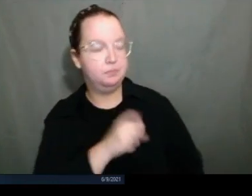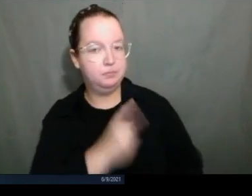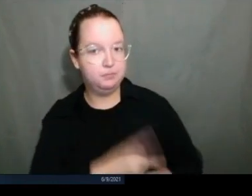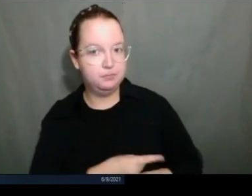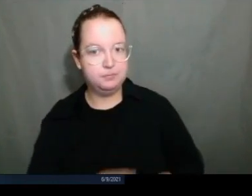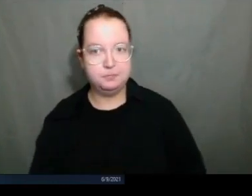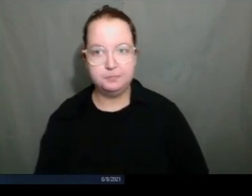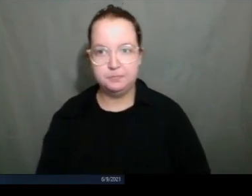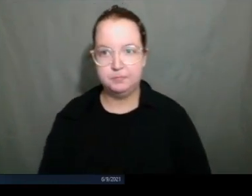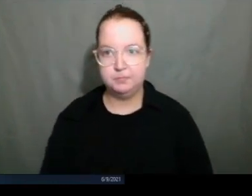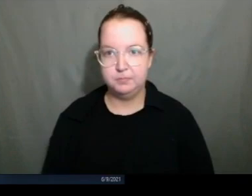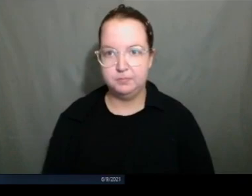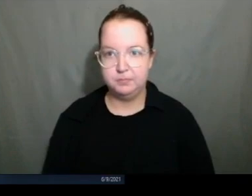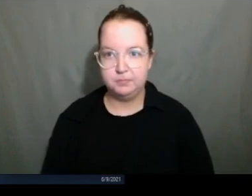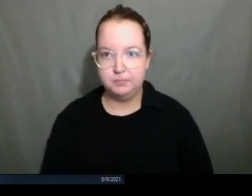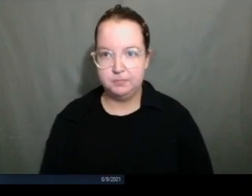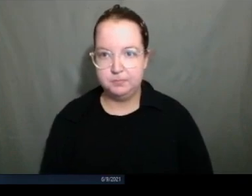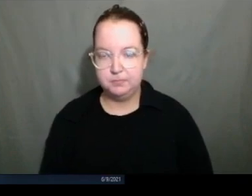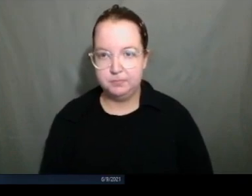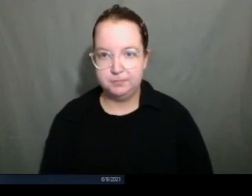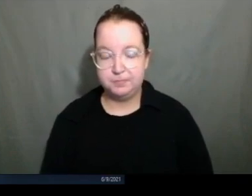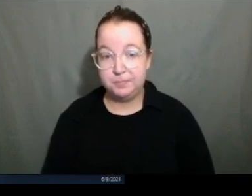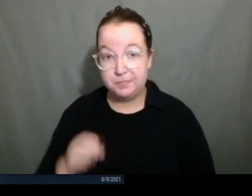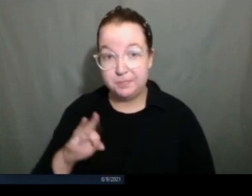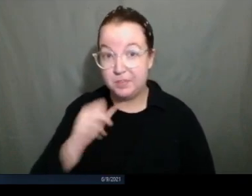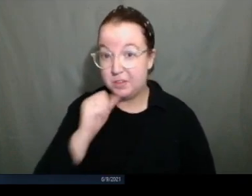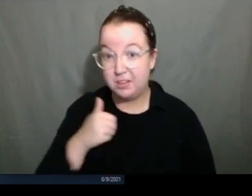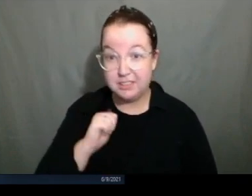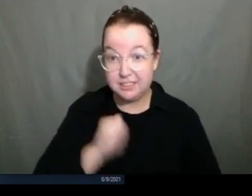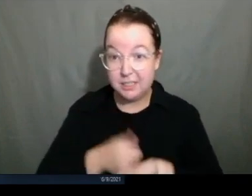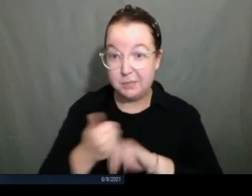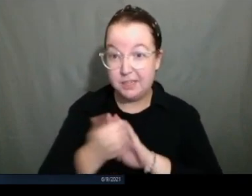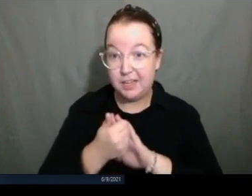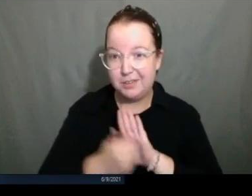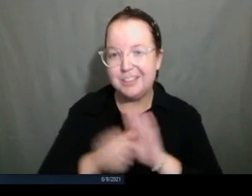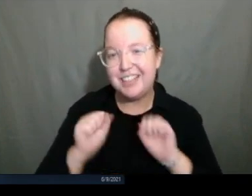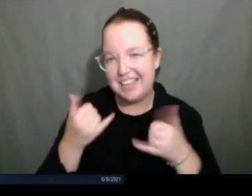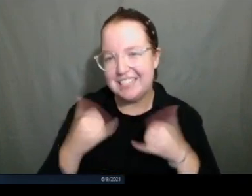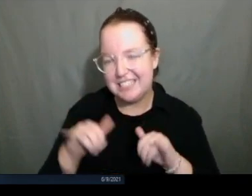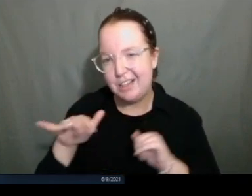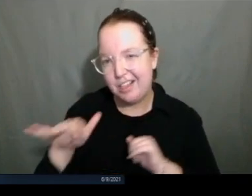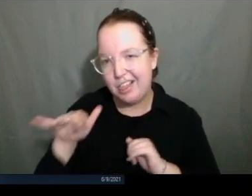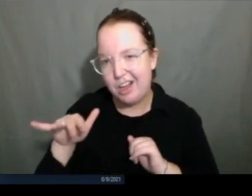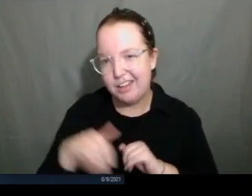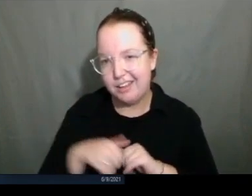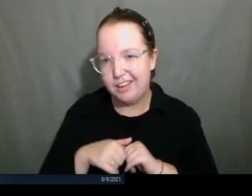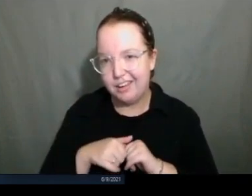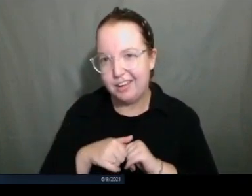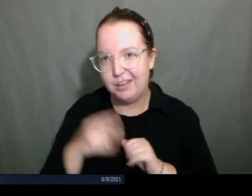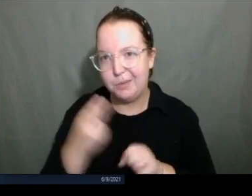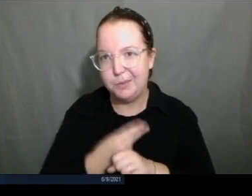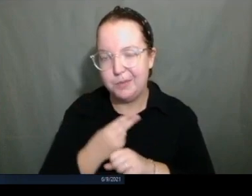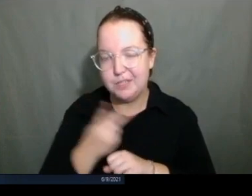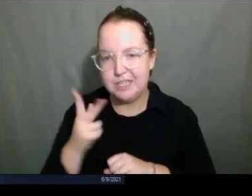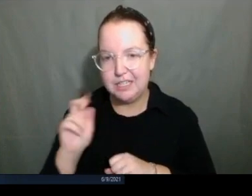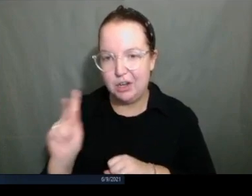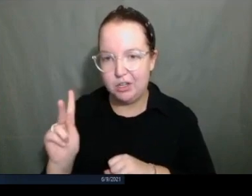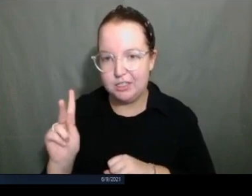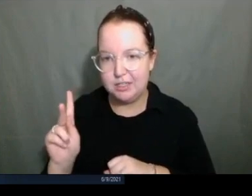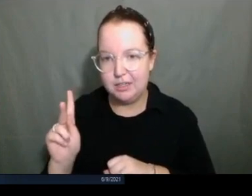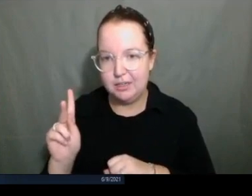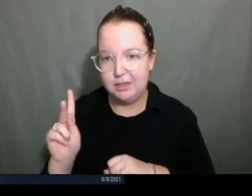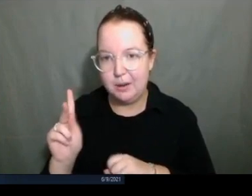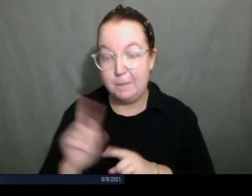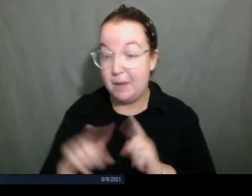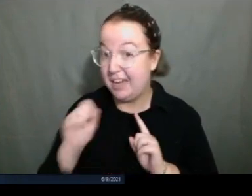Yep. But Okay, got it. Even if they don't set up their account, they can still clock in using the kiosk. They just will not be